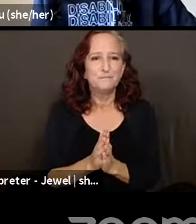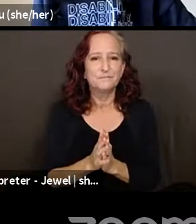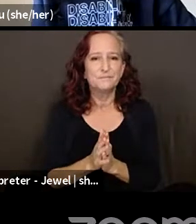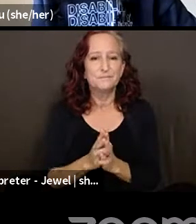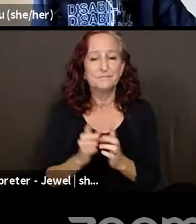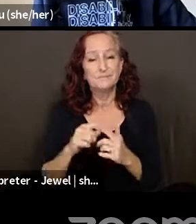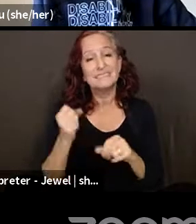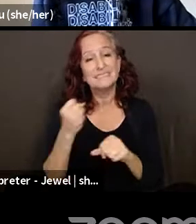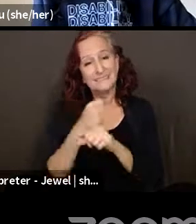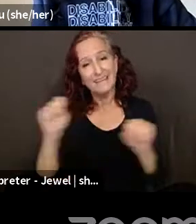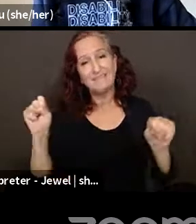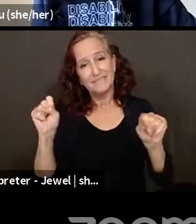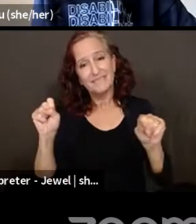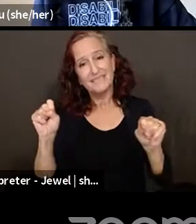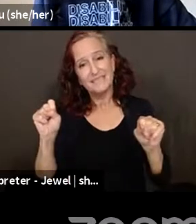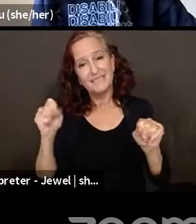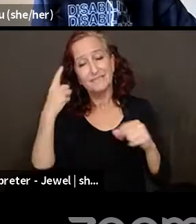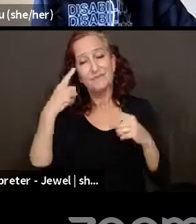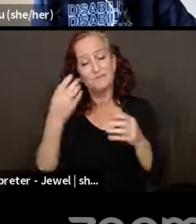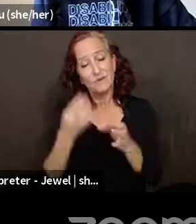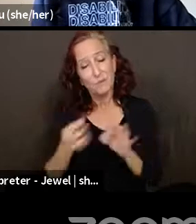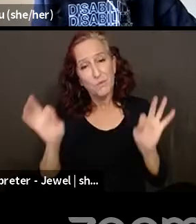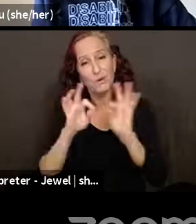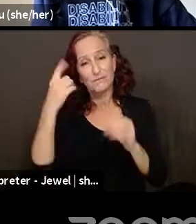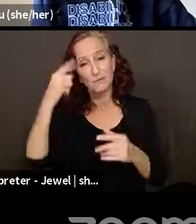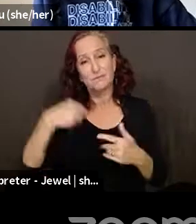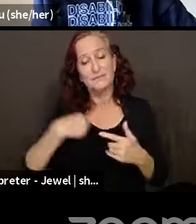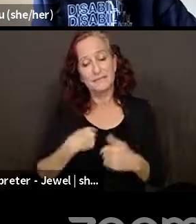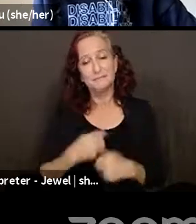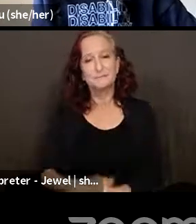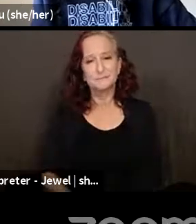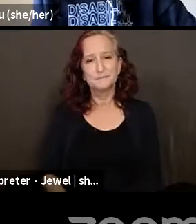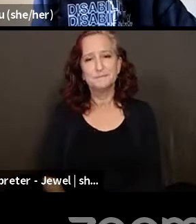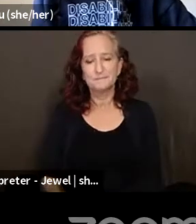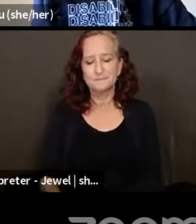safety is a big one for me, and